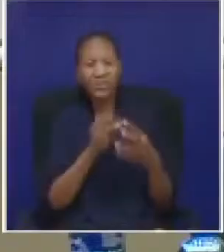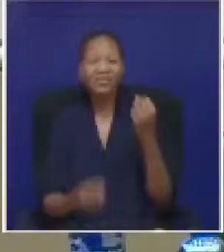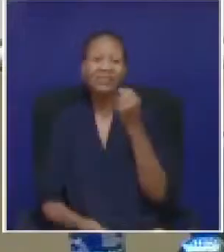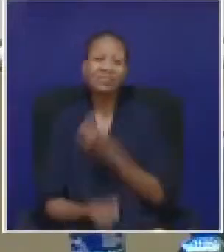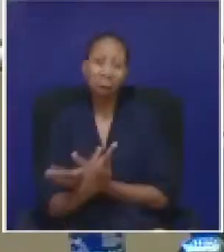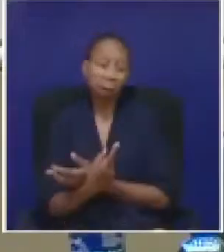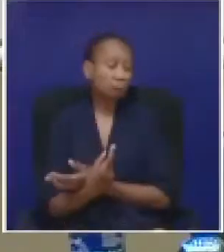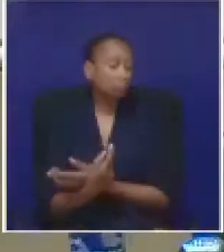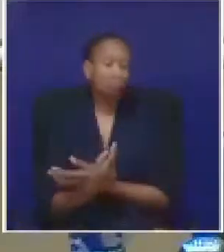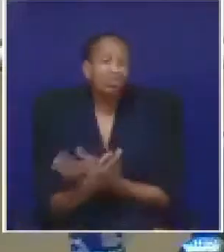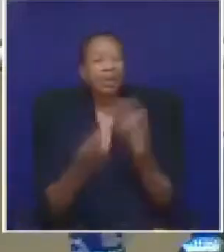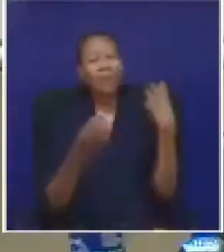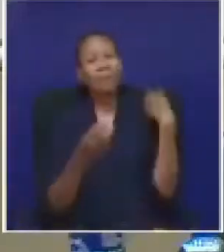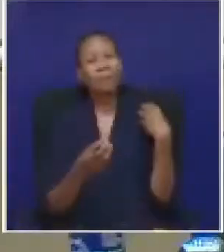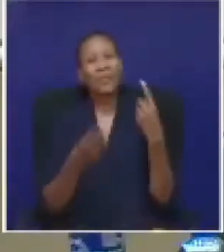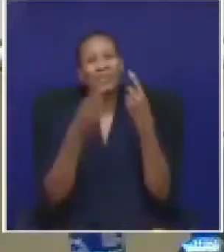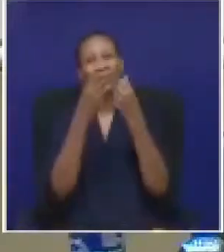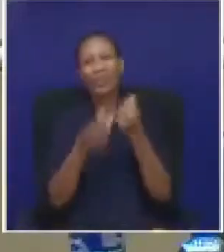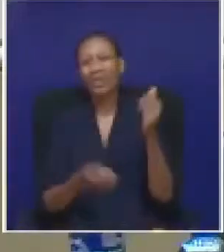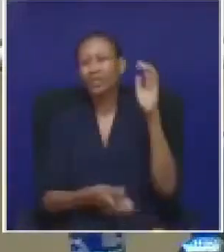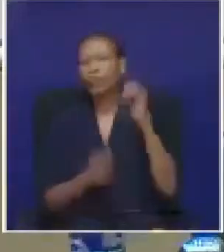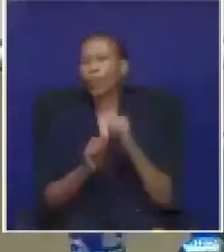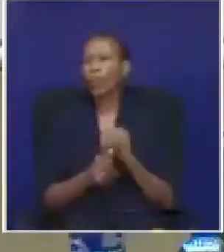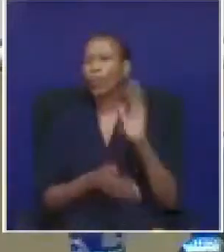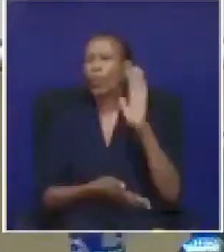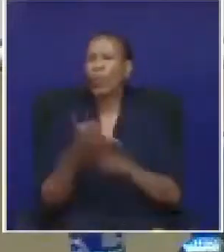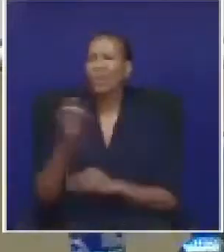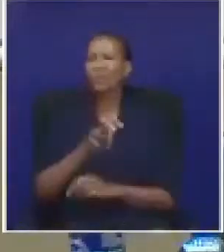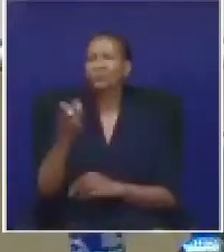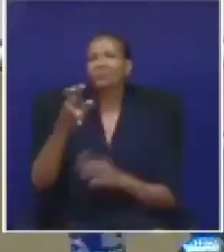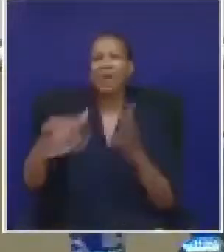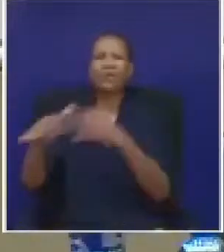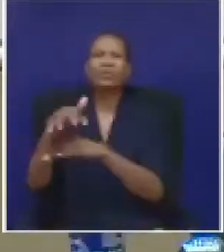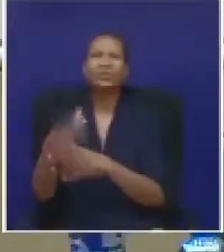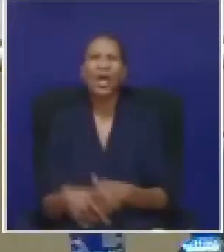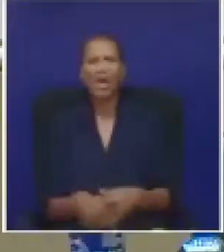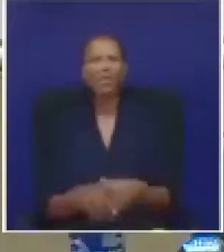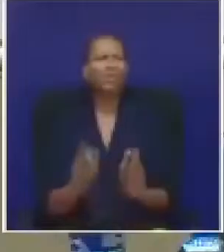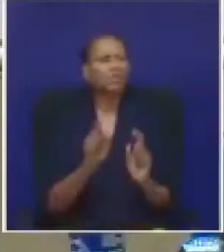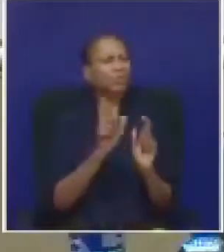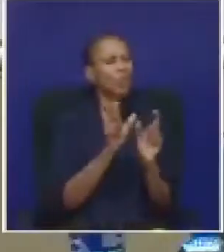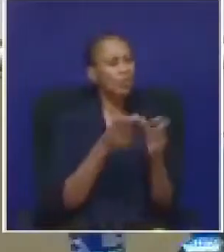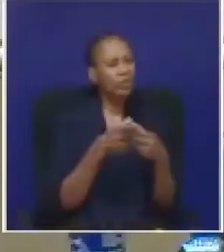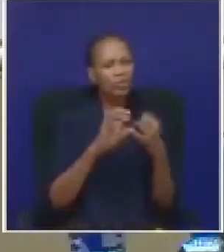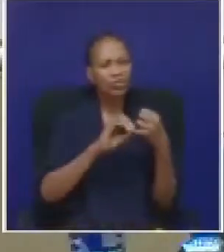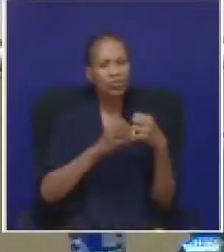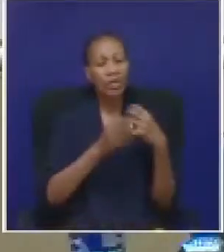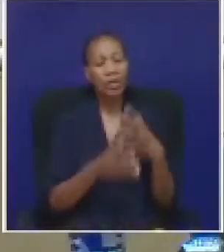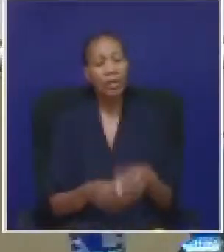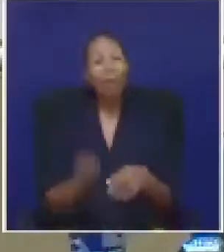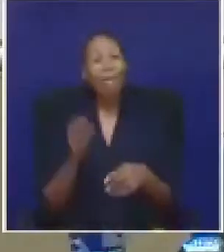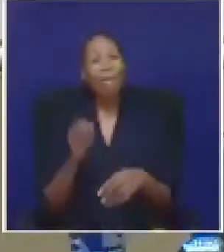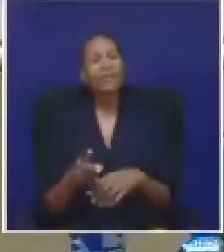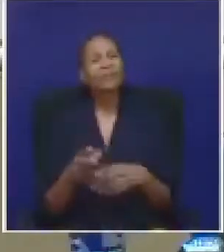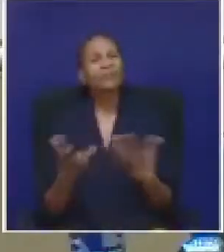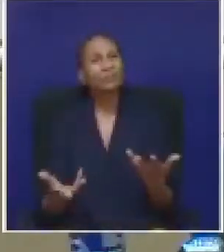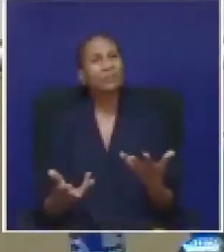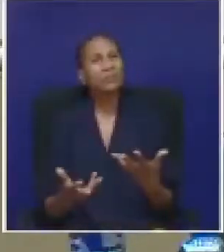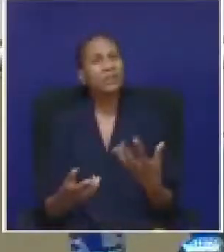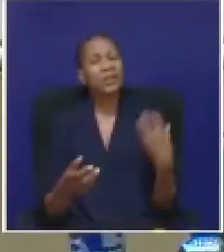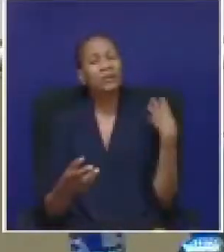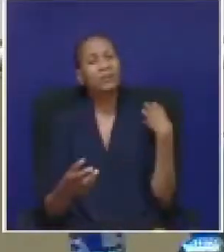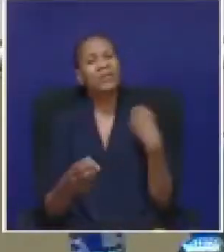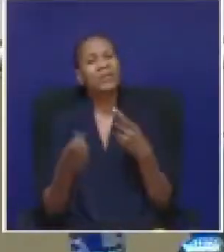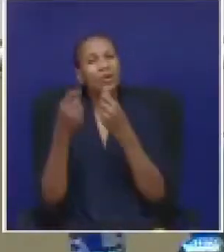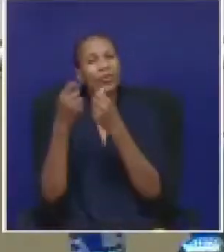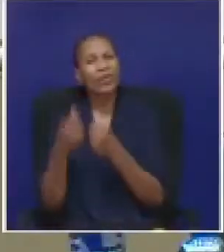handled. The Minister of Finance was overseas. Commitments made weren't honored. And then the Minister of Finance had to go to court, on the steps of